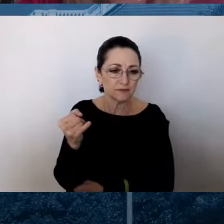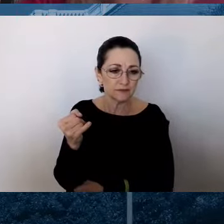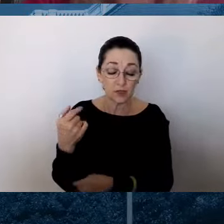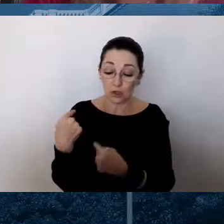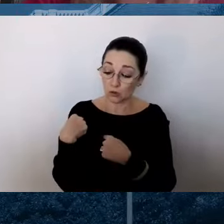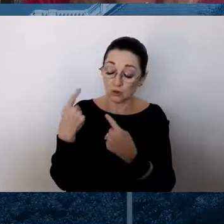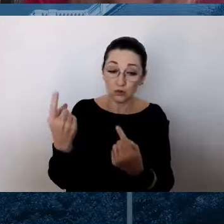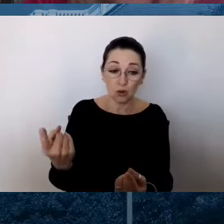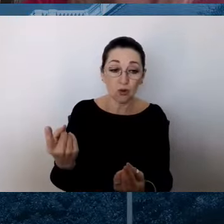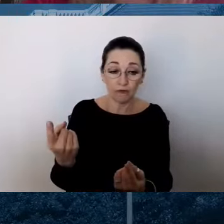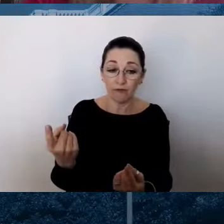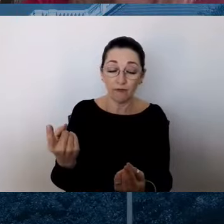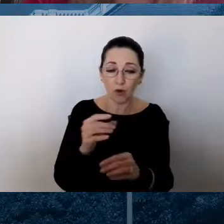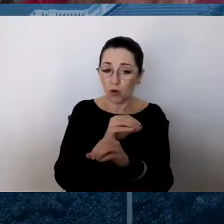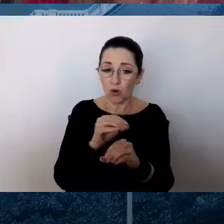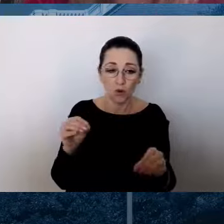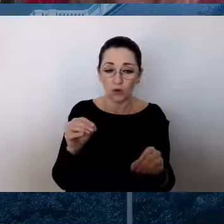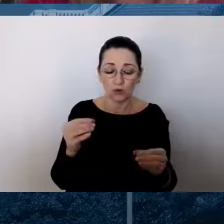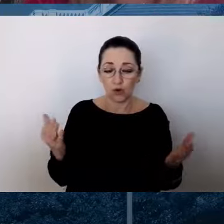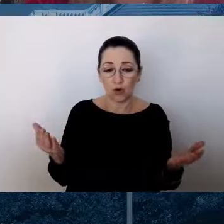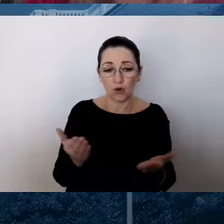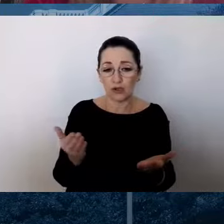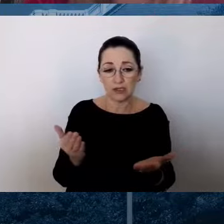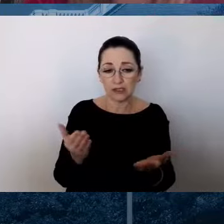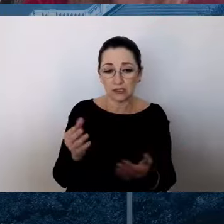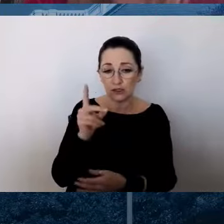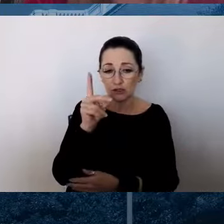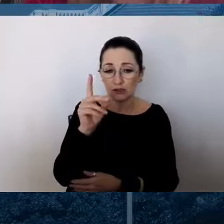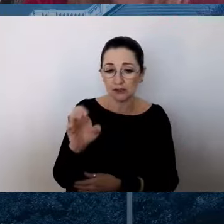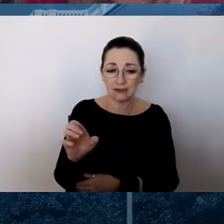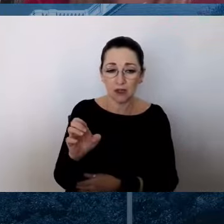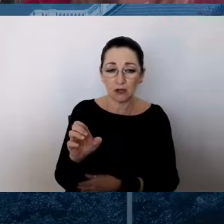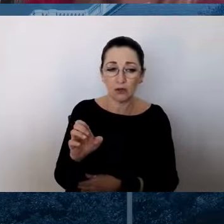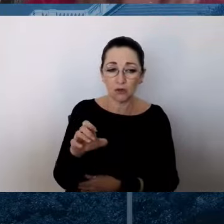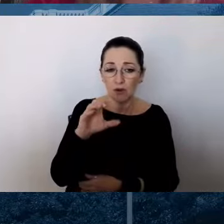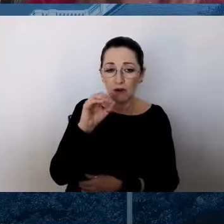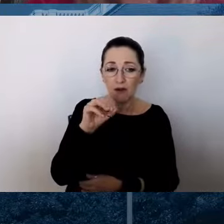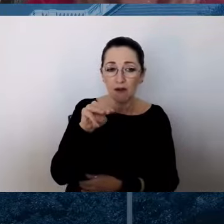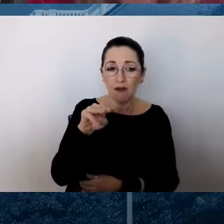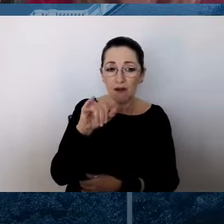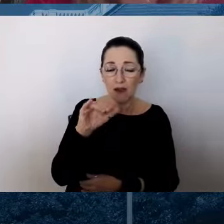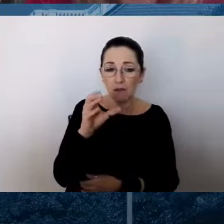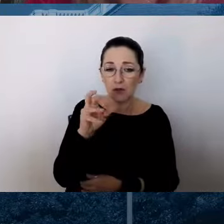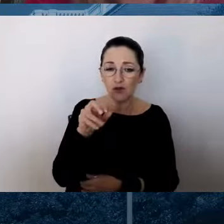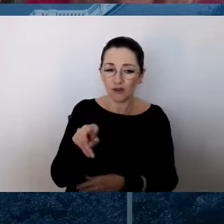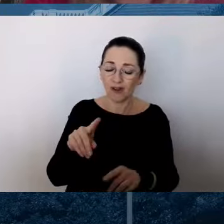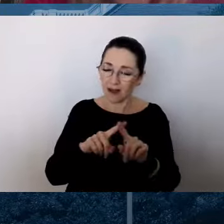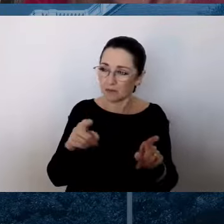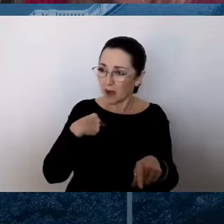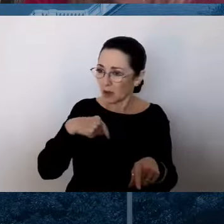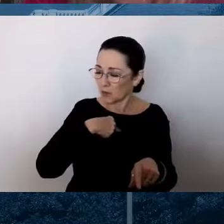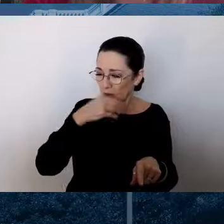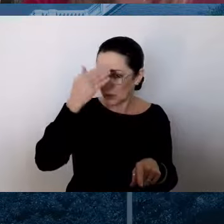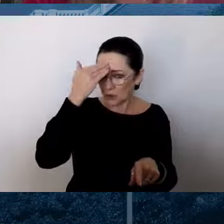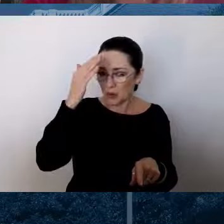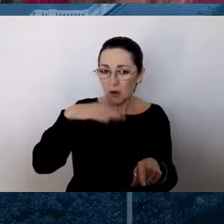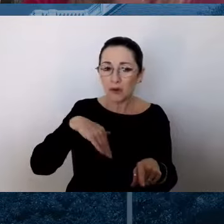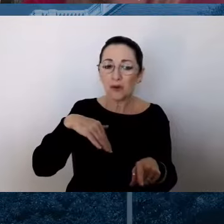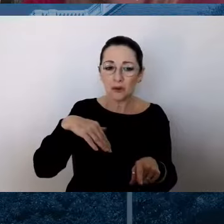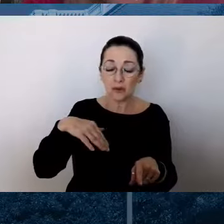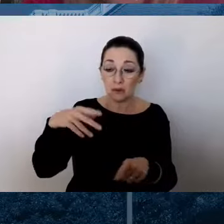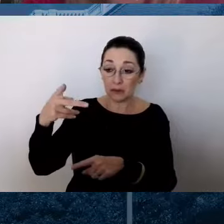There are no cases in Delaware as of today, but it is really only a matter of time. Our public health